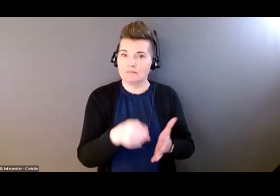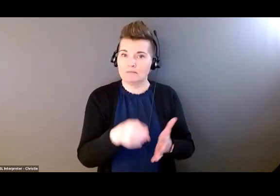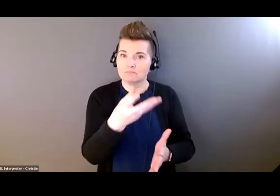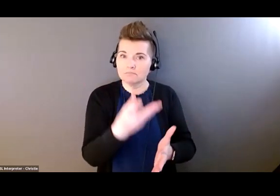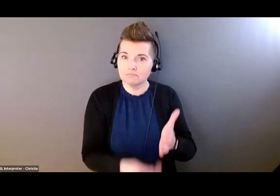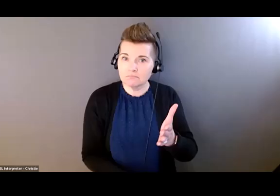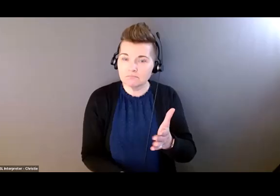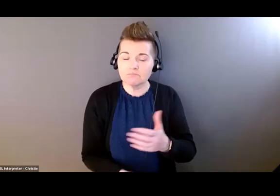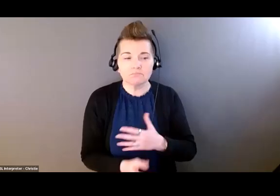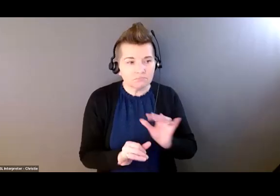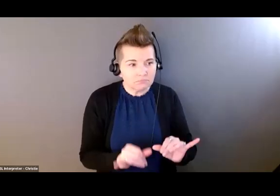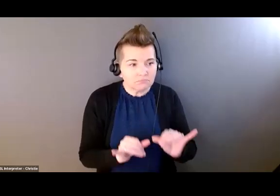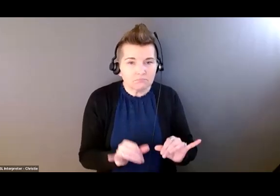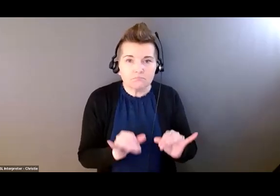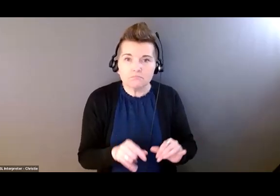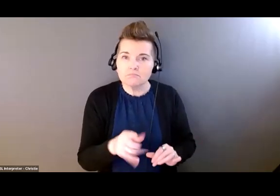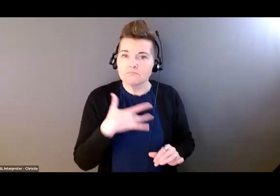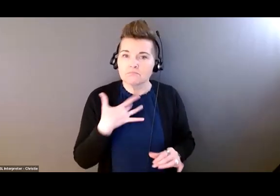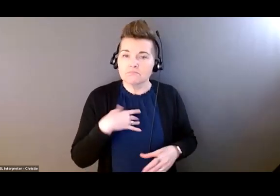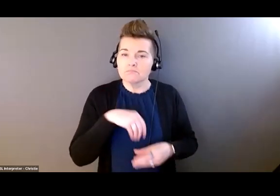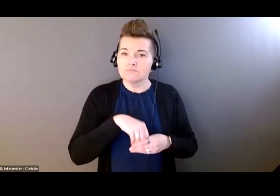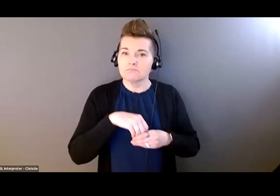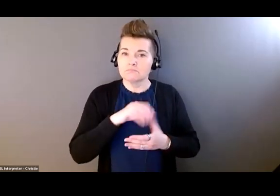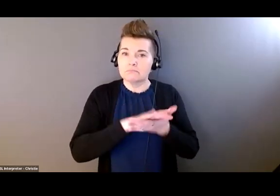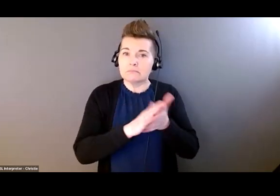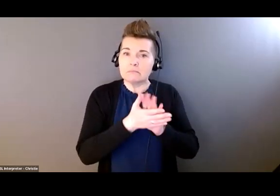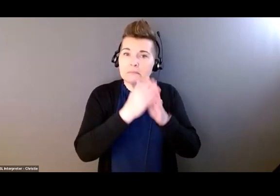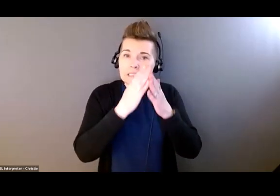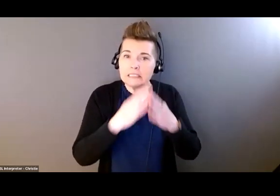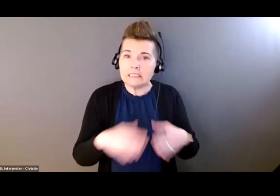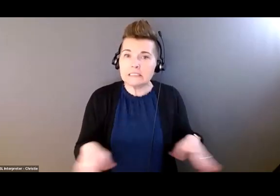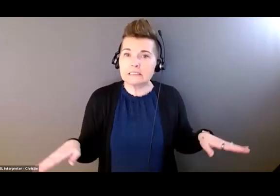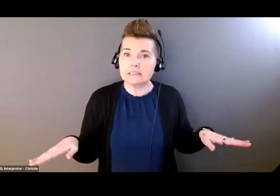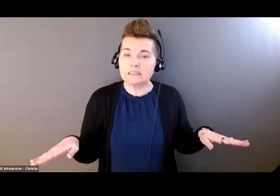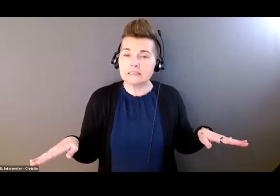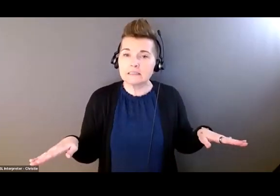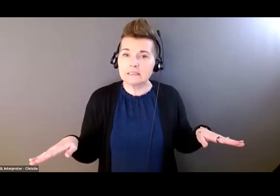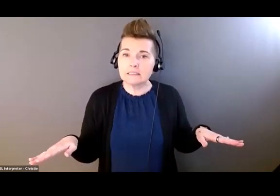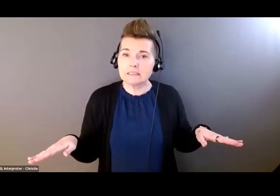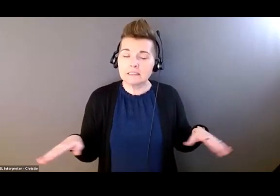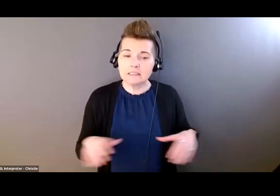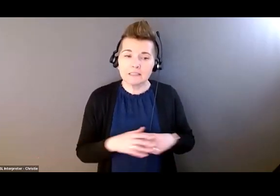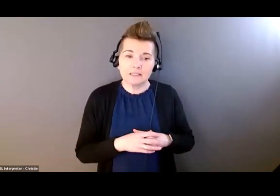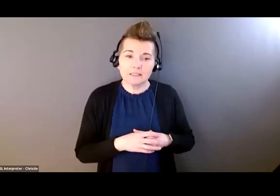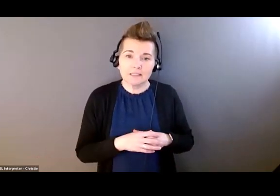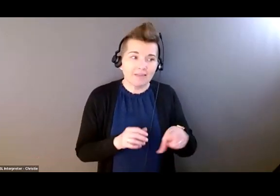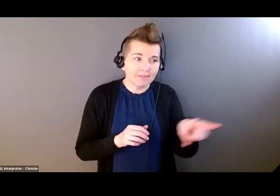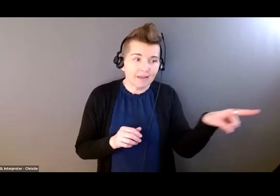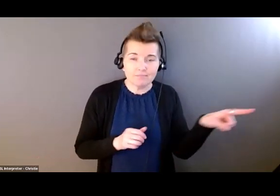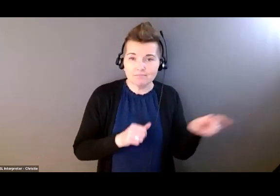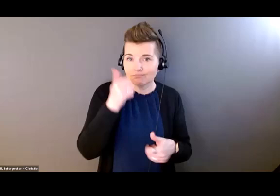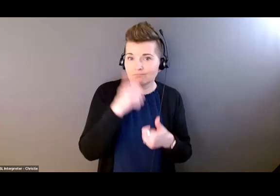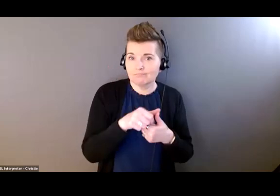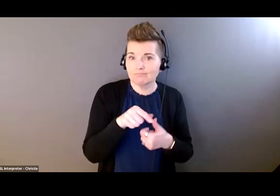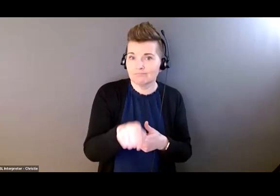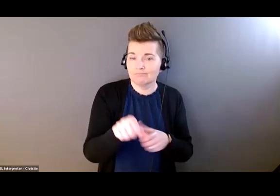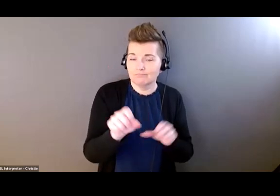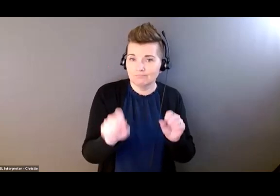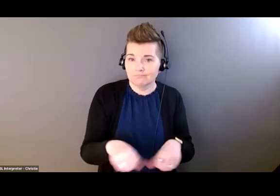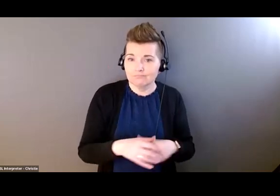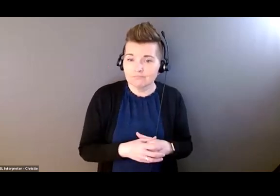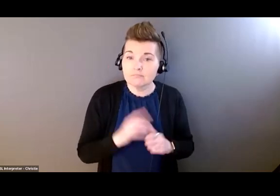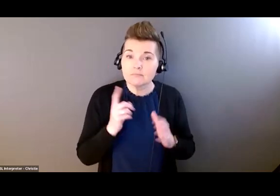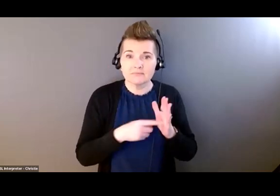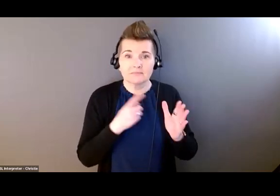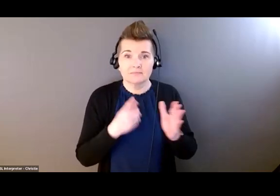like someone will notice when they are gone, they find peace and leave legacies. So